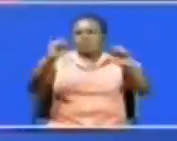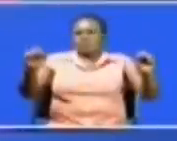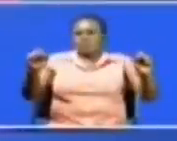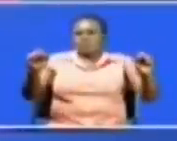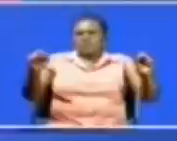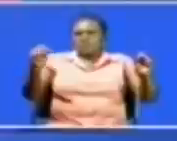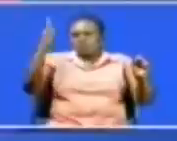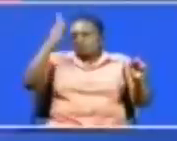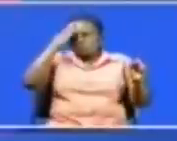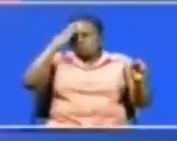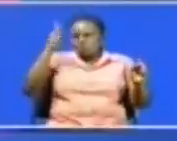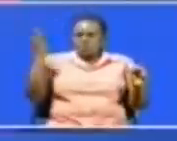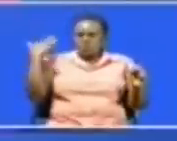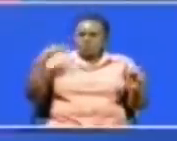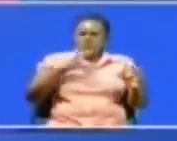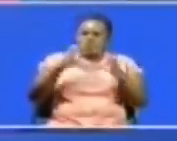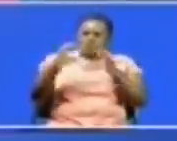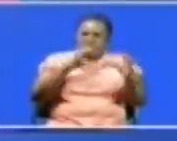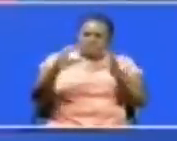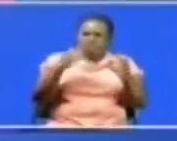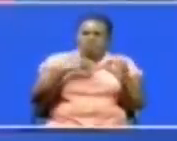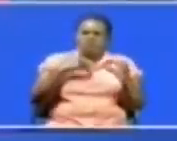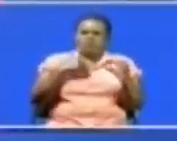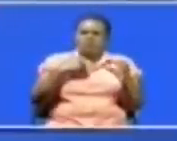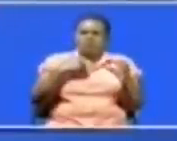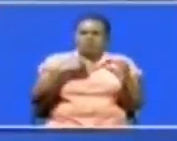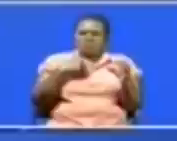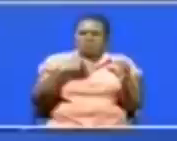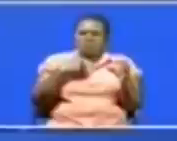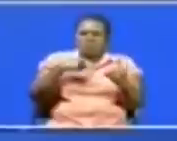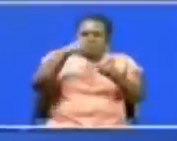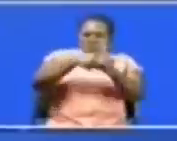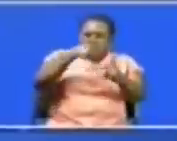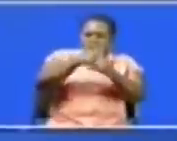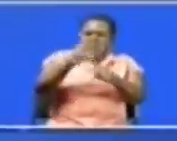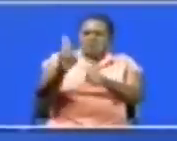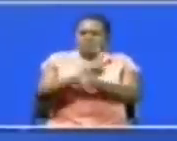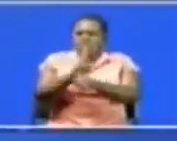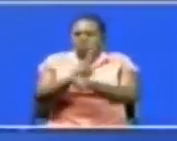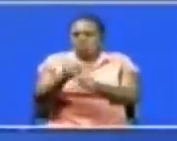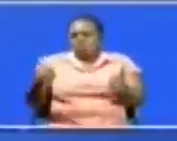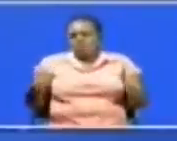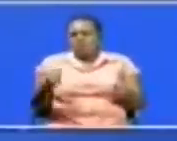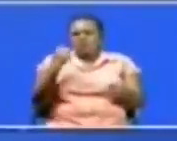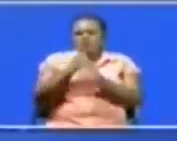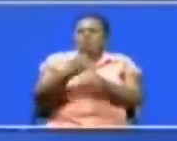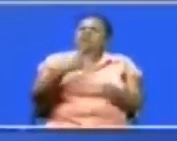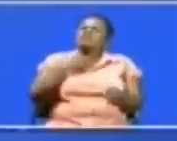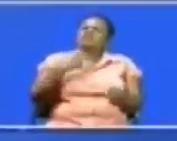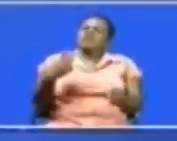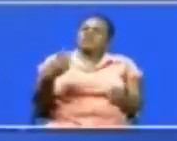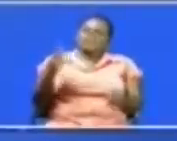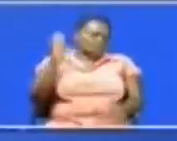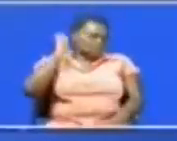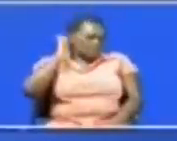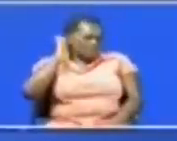having known that there had been conversations and we had used the necessary lobbying mechanisms mm-hmm. to make our voices heard,